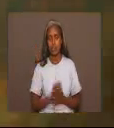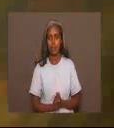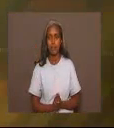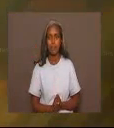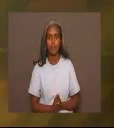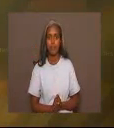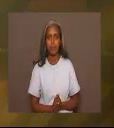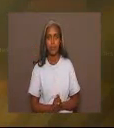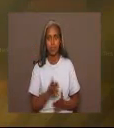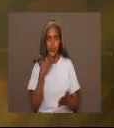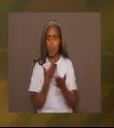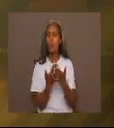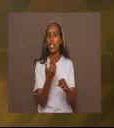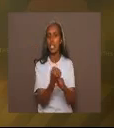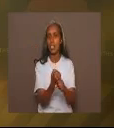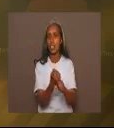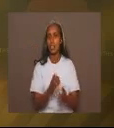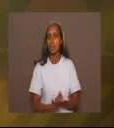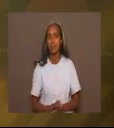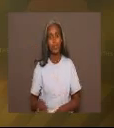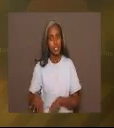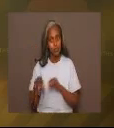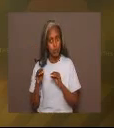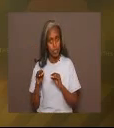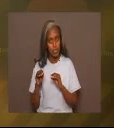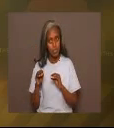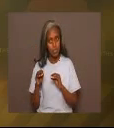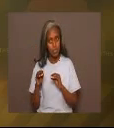103. Well done. Students,